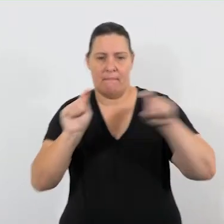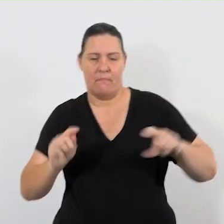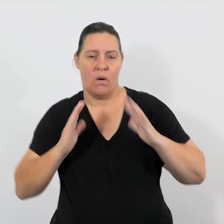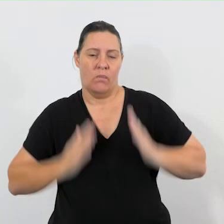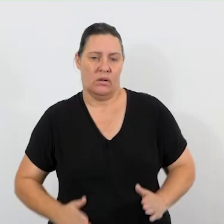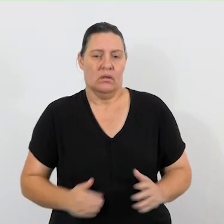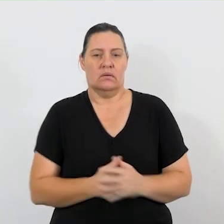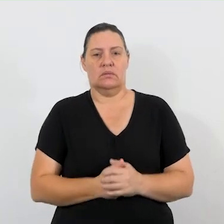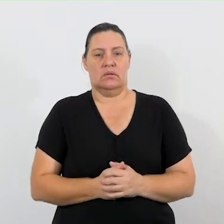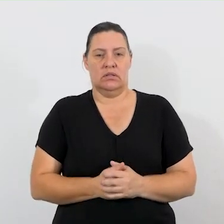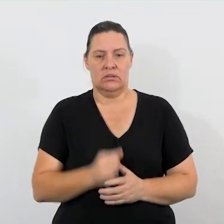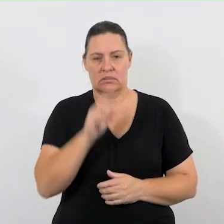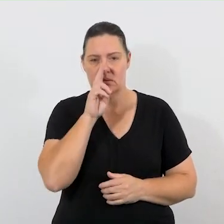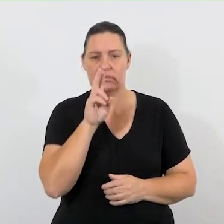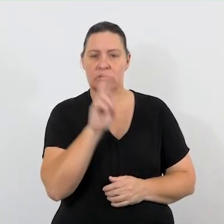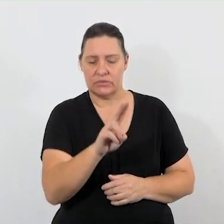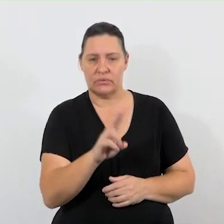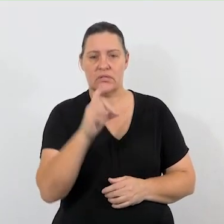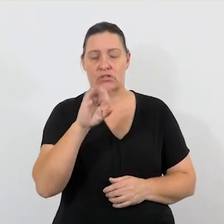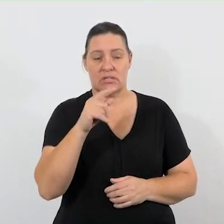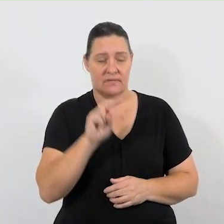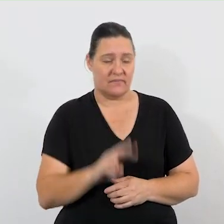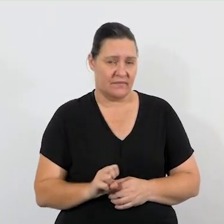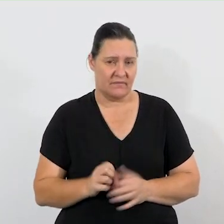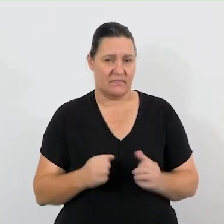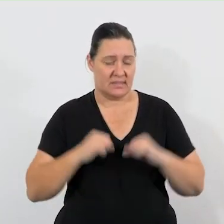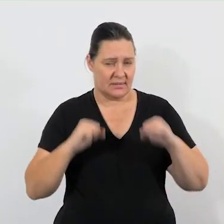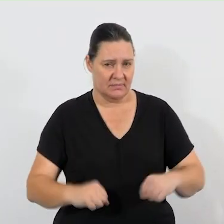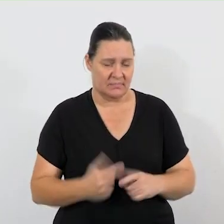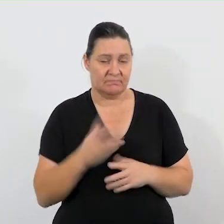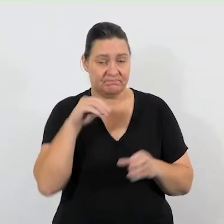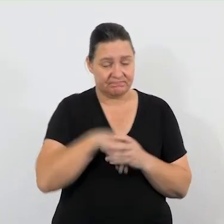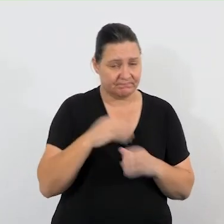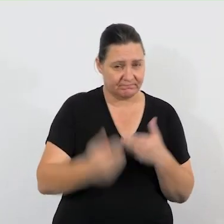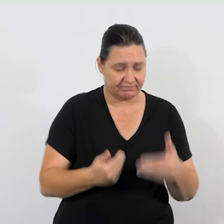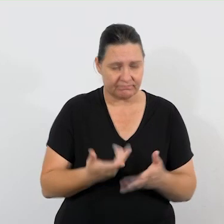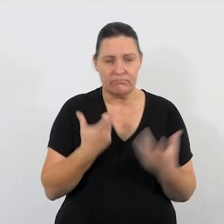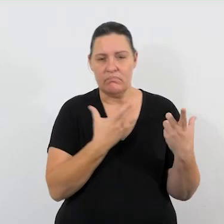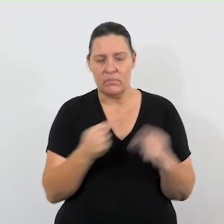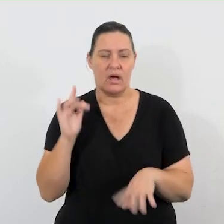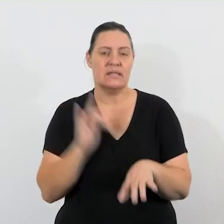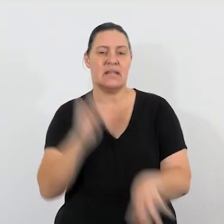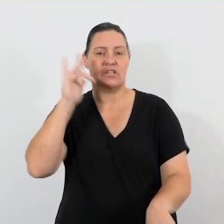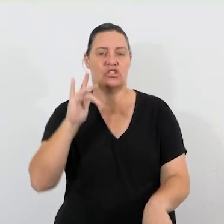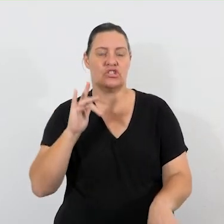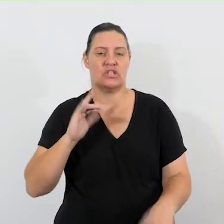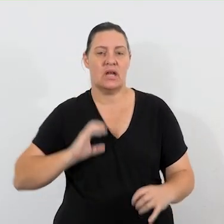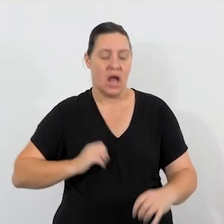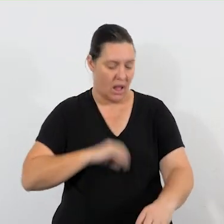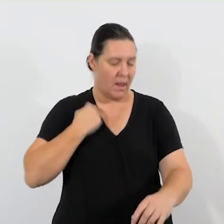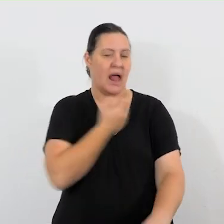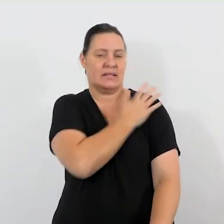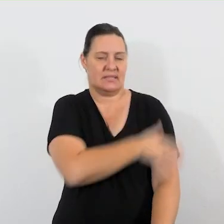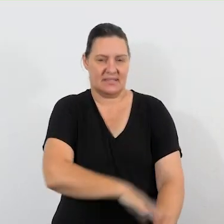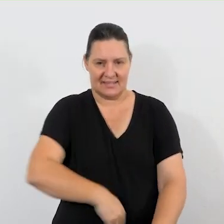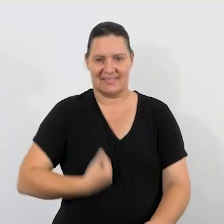systems in the body. For example, we were doing the digestive system, but in the process of the digestive system, we did touch on the circulatory